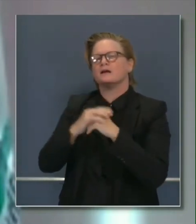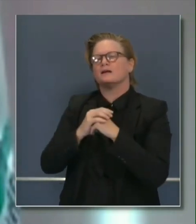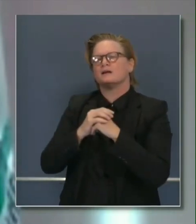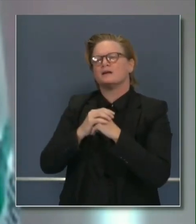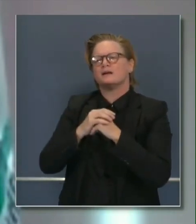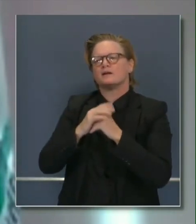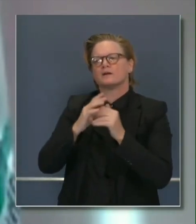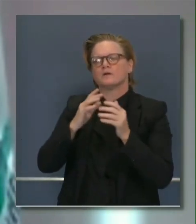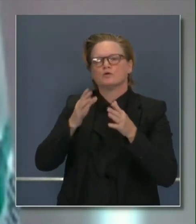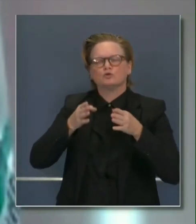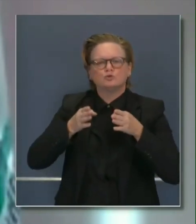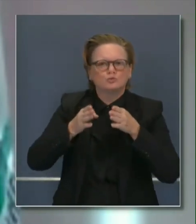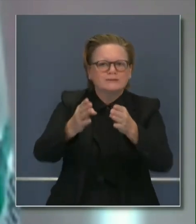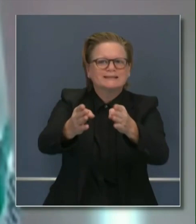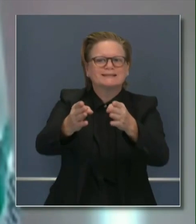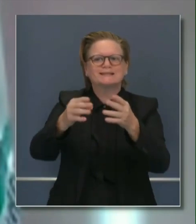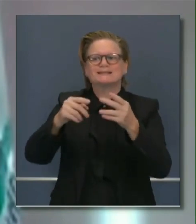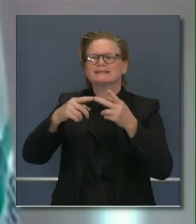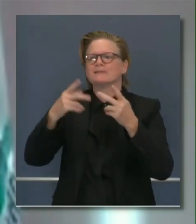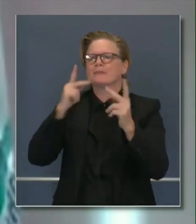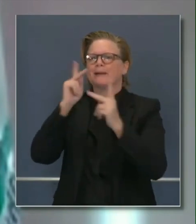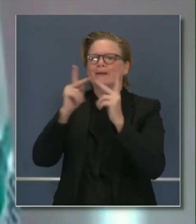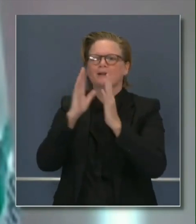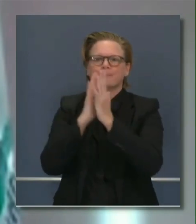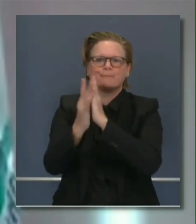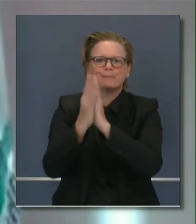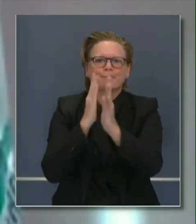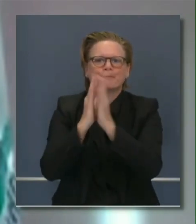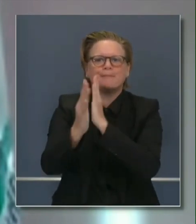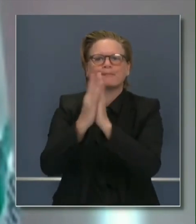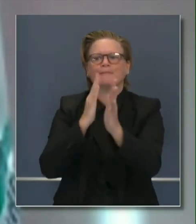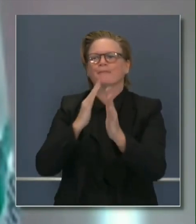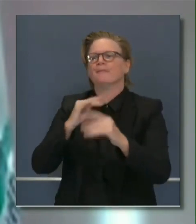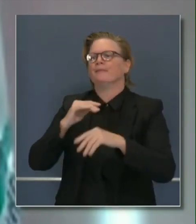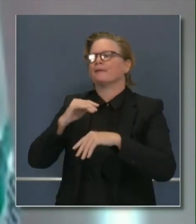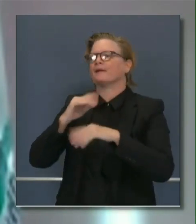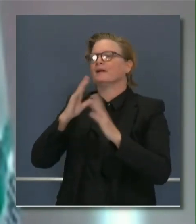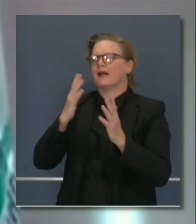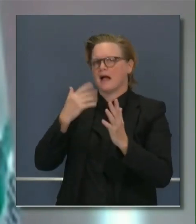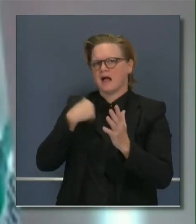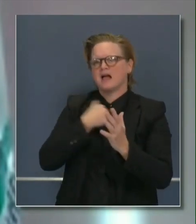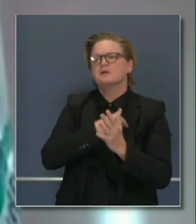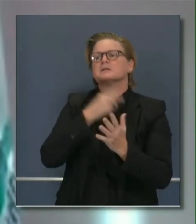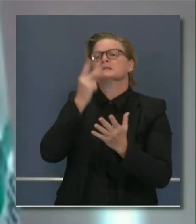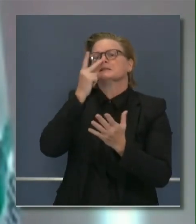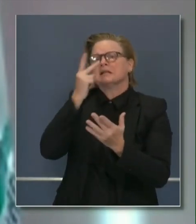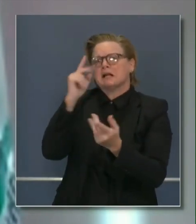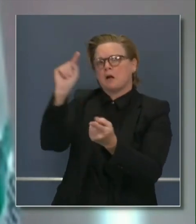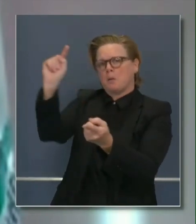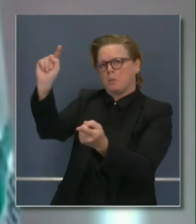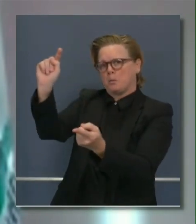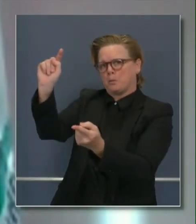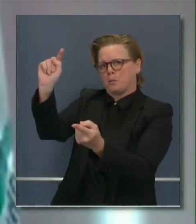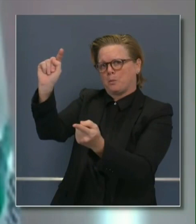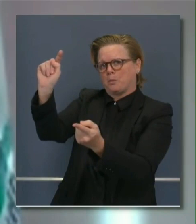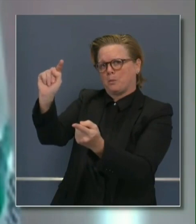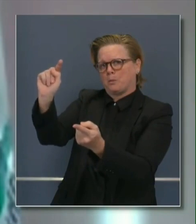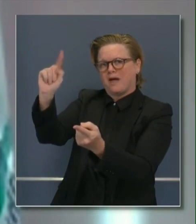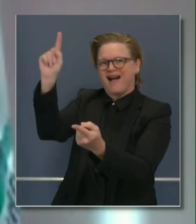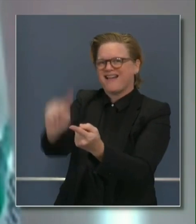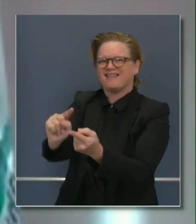they are sometimes, and we can track that. And we've seen slight reductions, but nothing